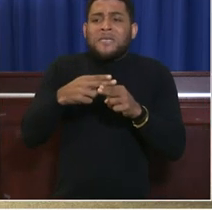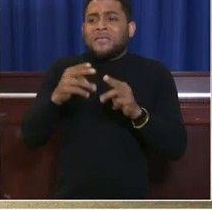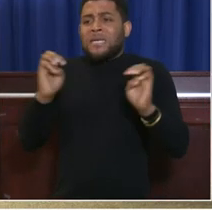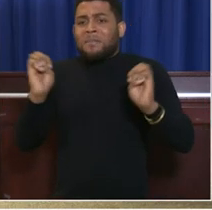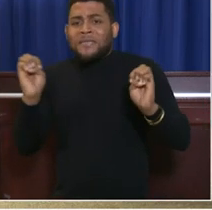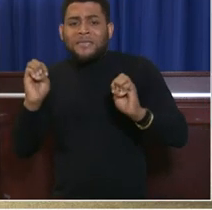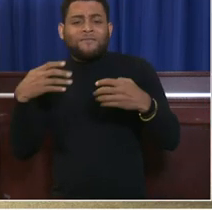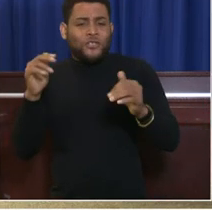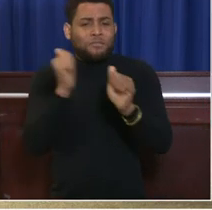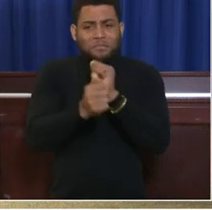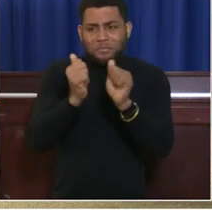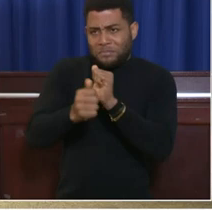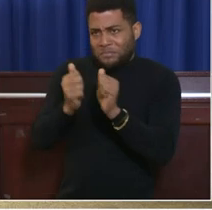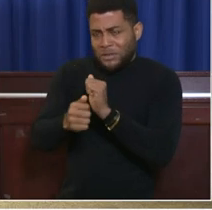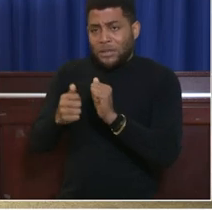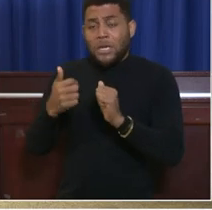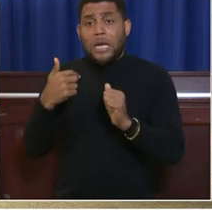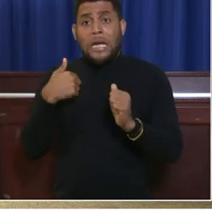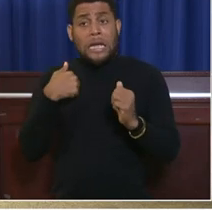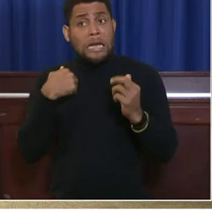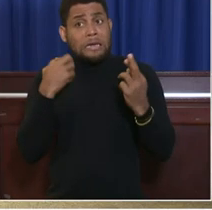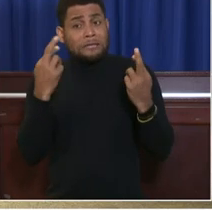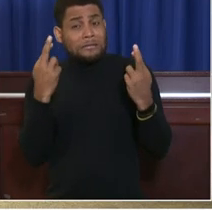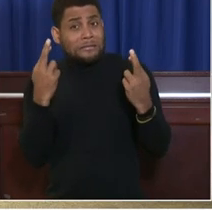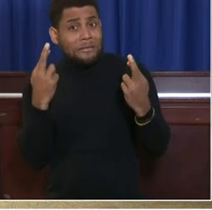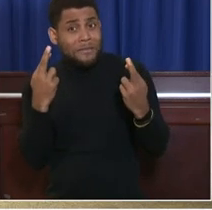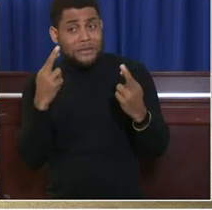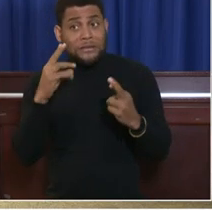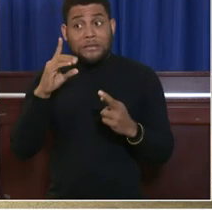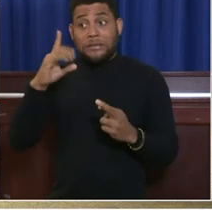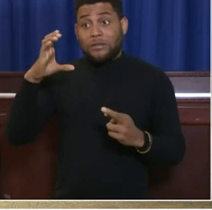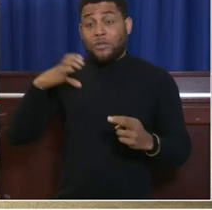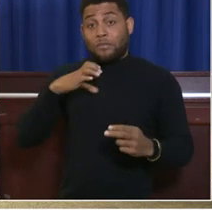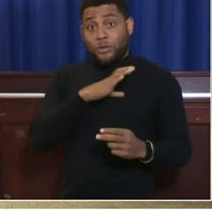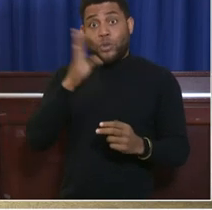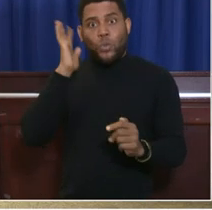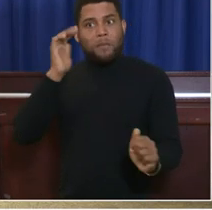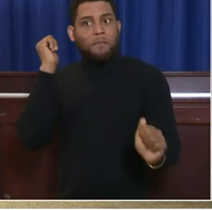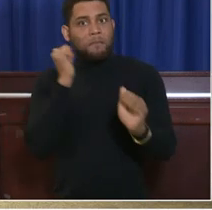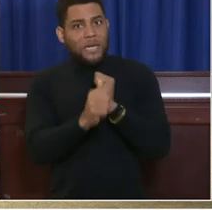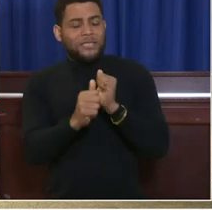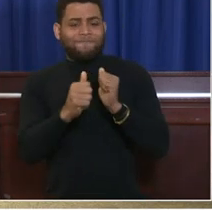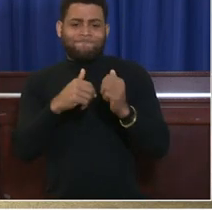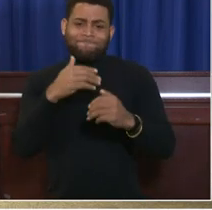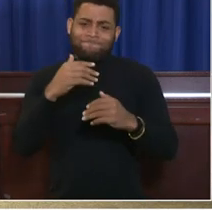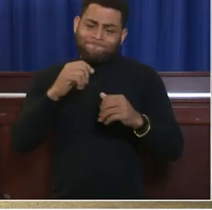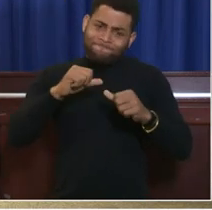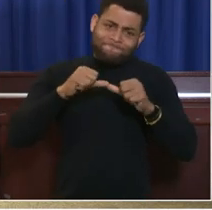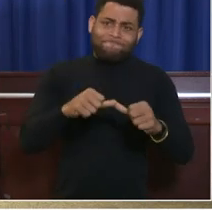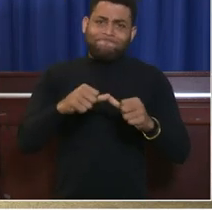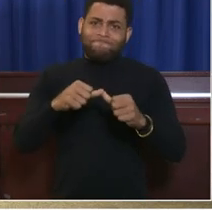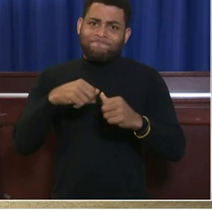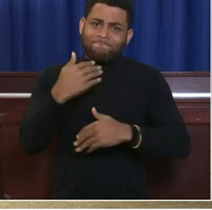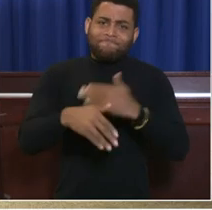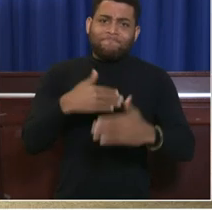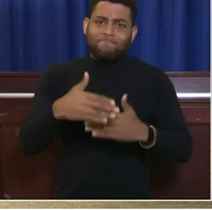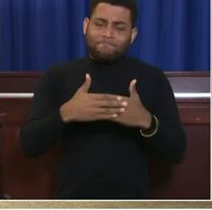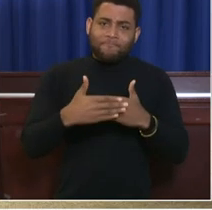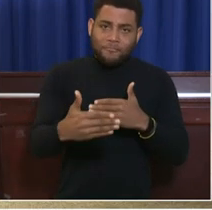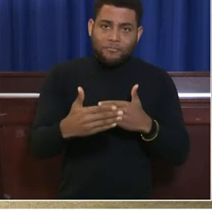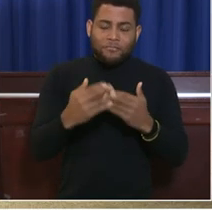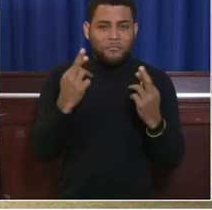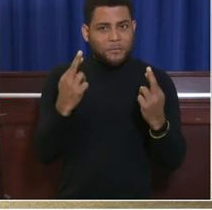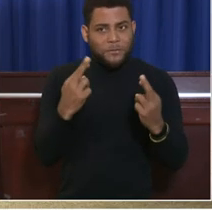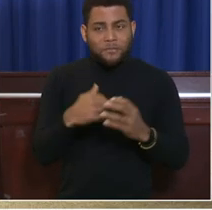will pass the entire bill permanently. So we are going to keep working to make sure that we have the laws that we